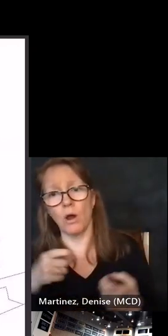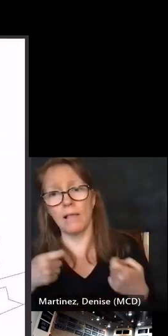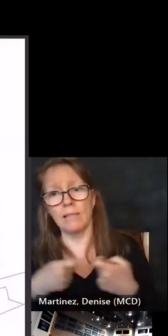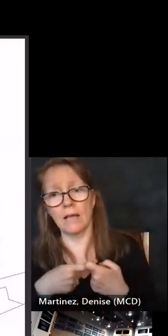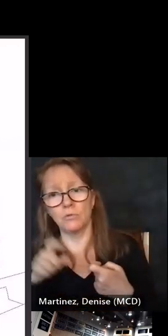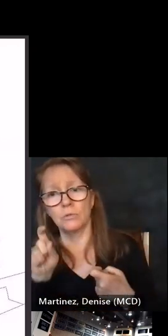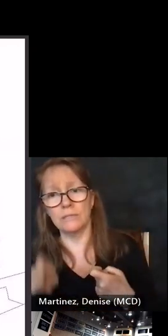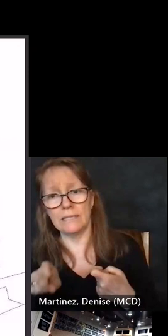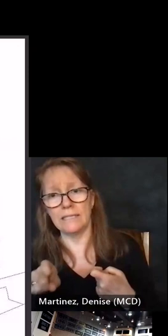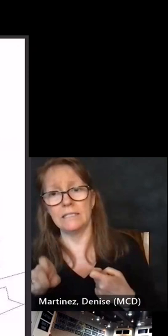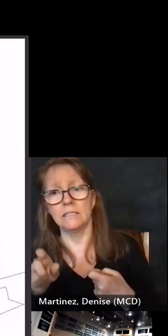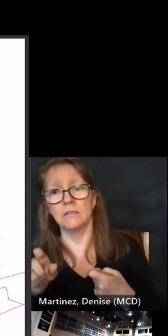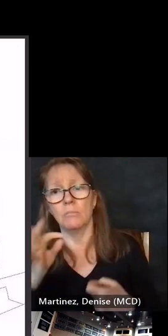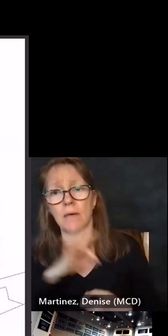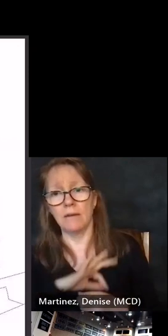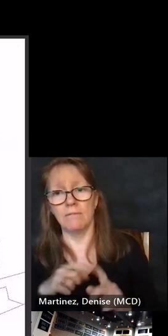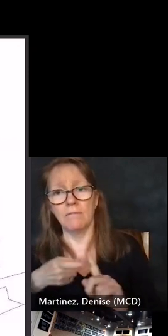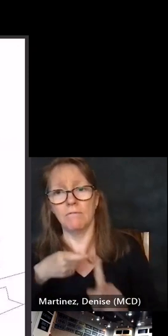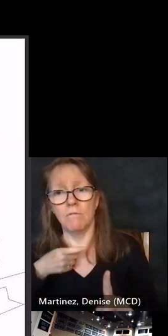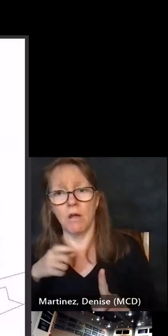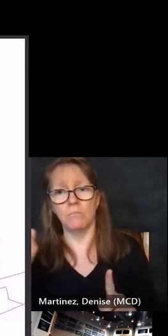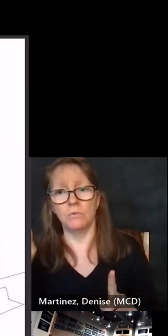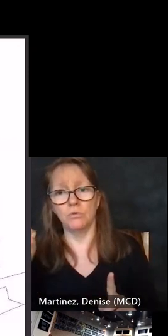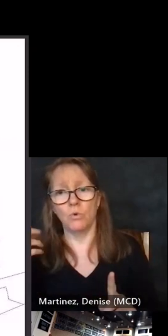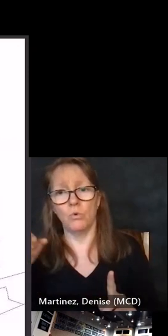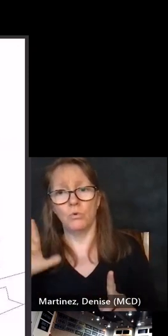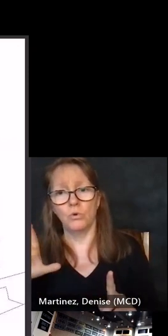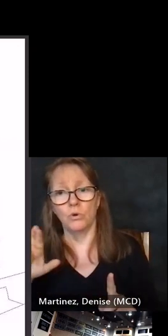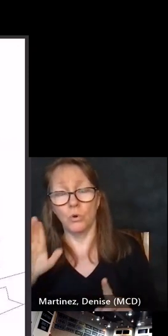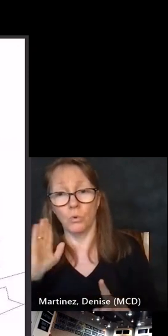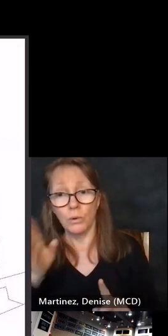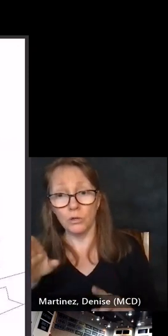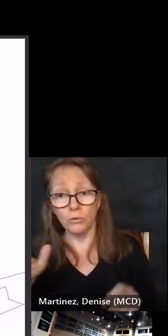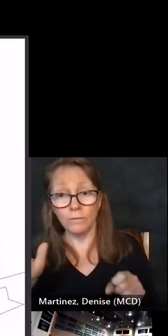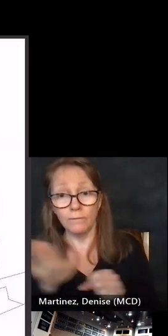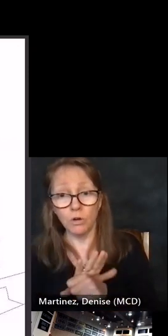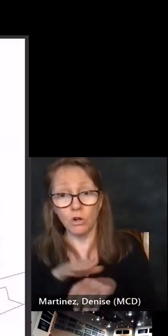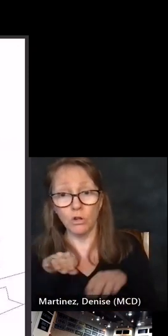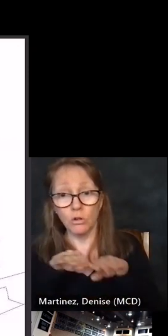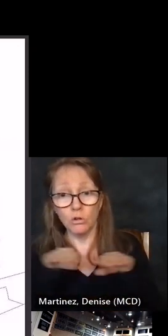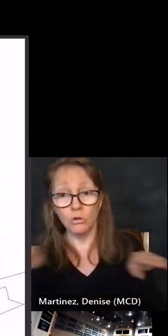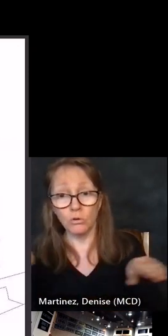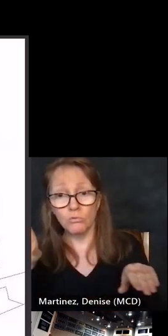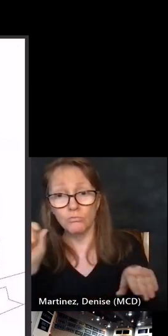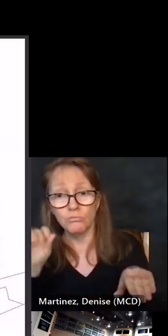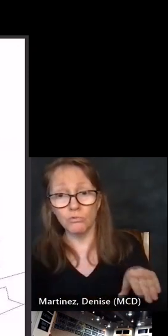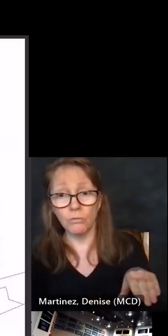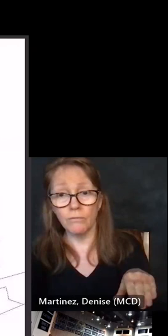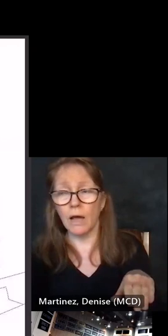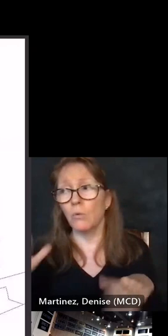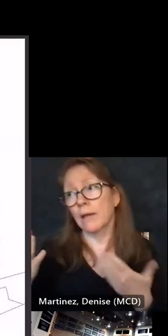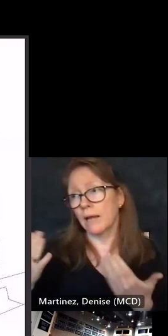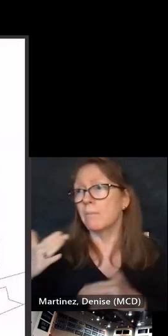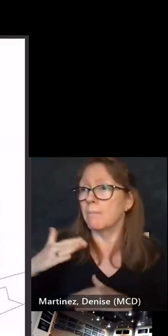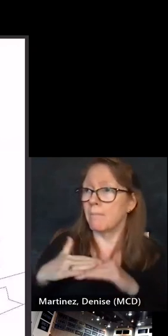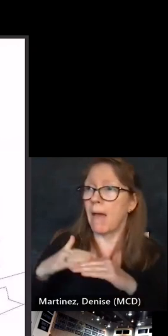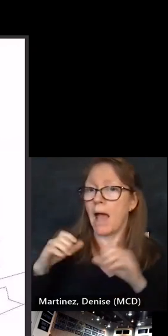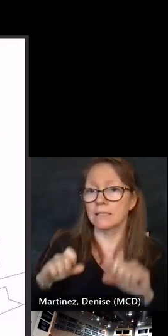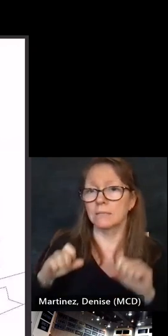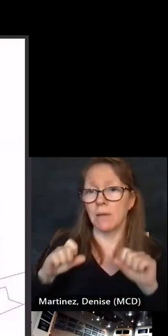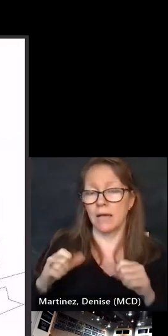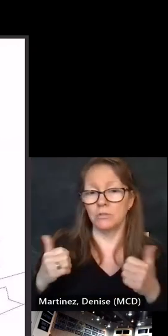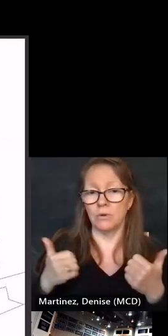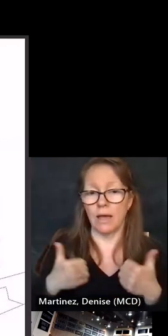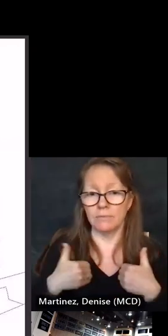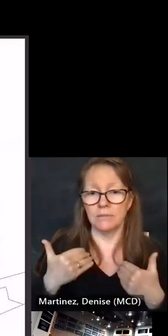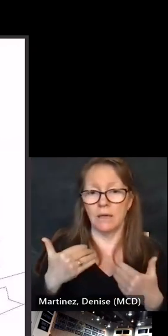you doing the full like roofs of both? Yeah, we'll look to maximize. I mean, we do have some mechanical equipment planned for